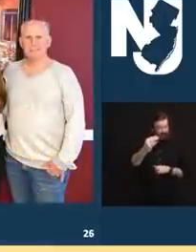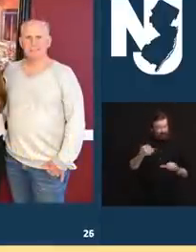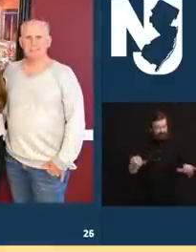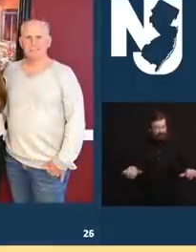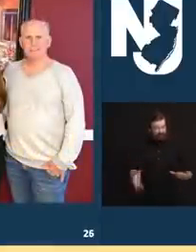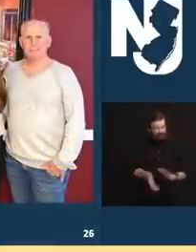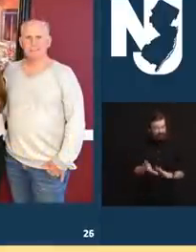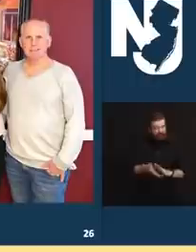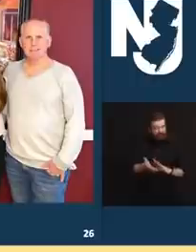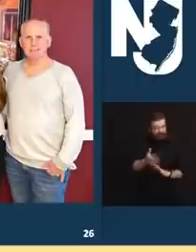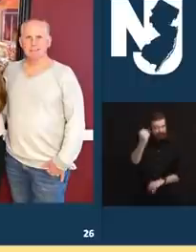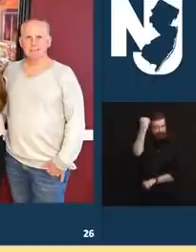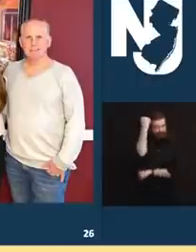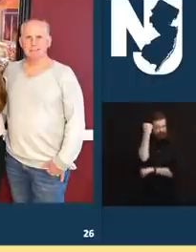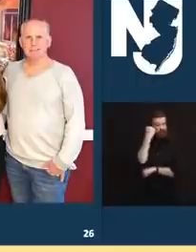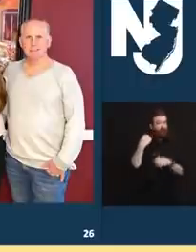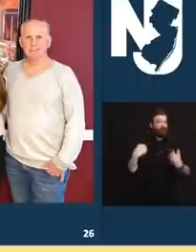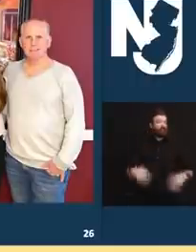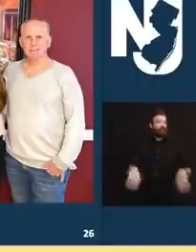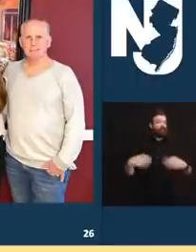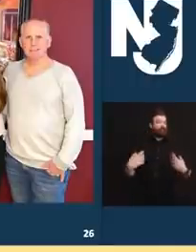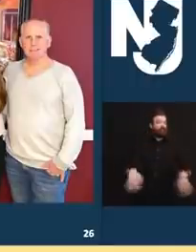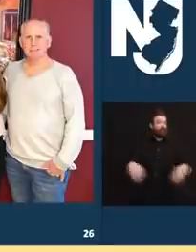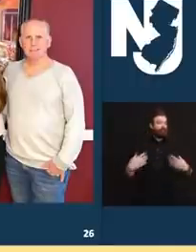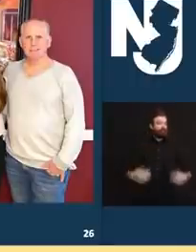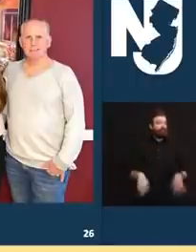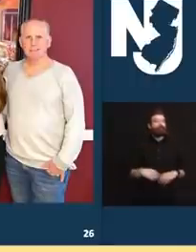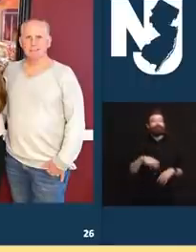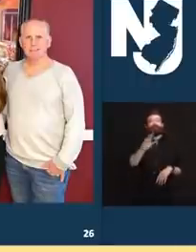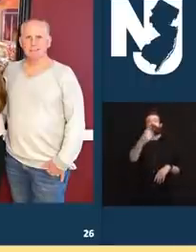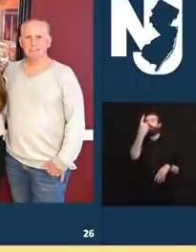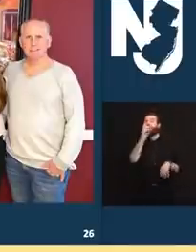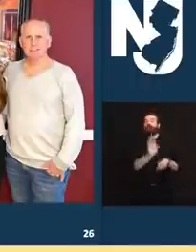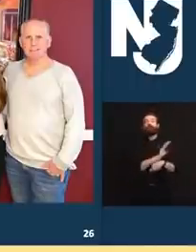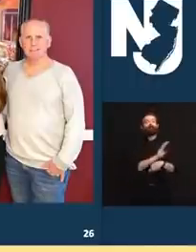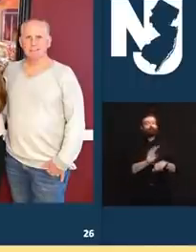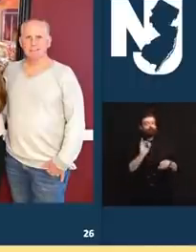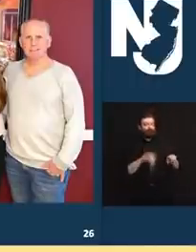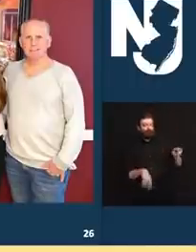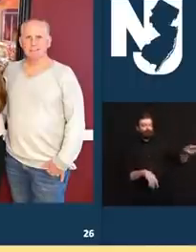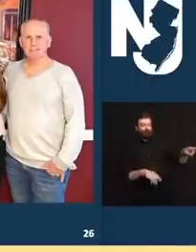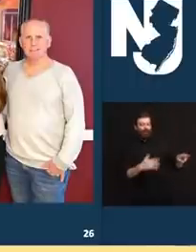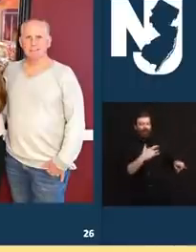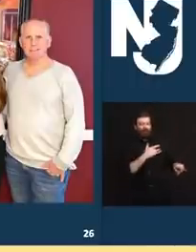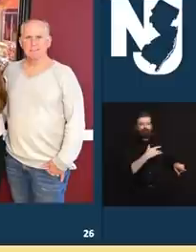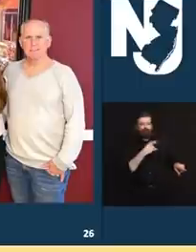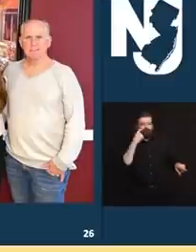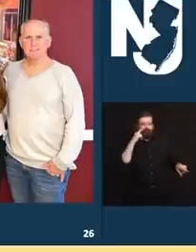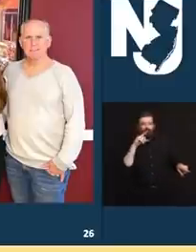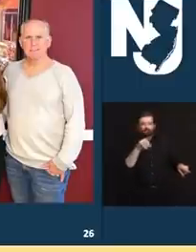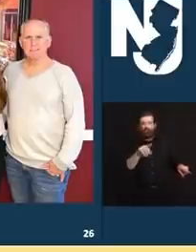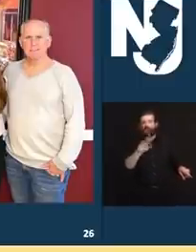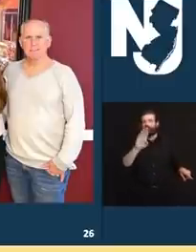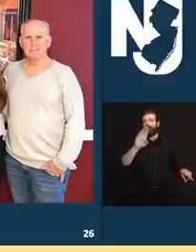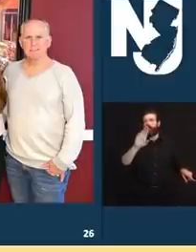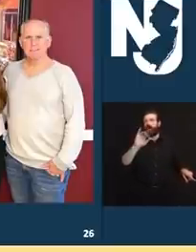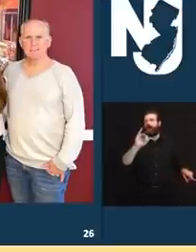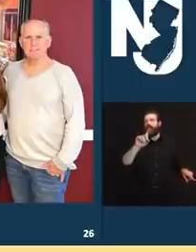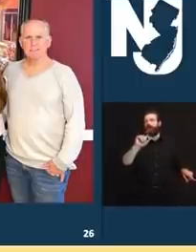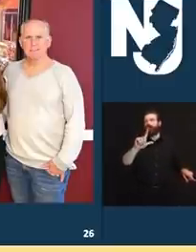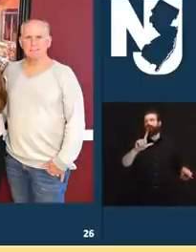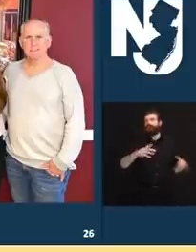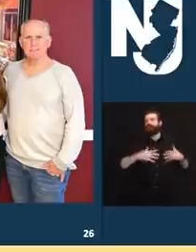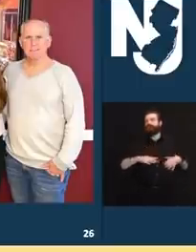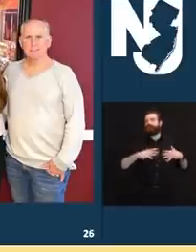the EDA has partnered with is Hearts for You, a bridal boutique over near my neck of the woods in